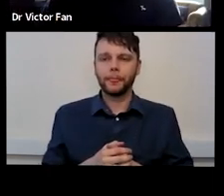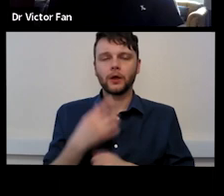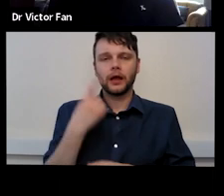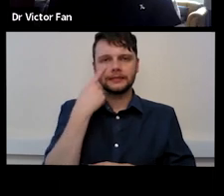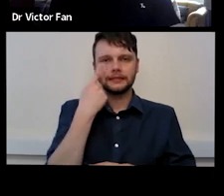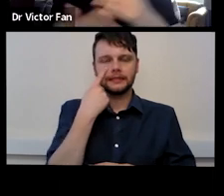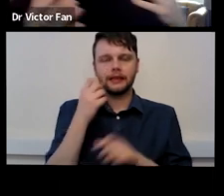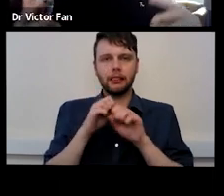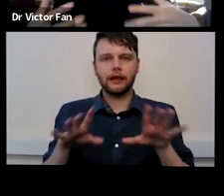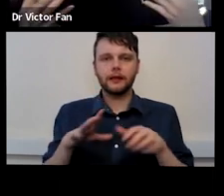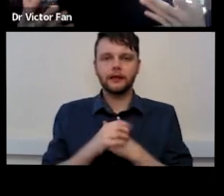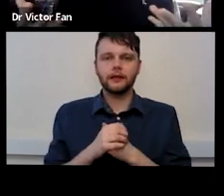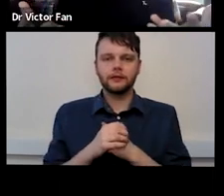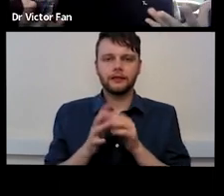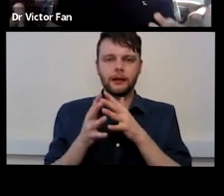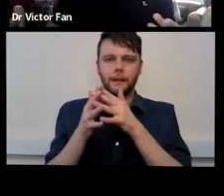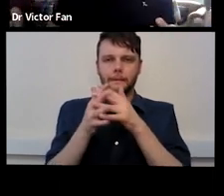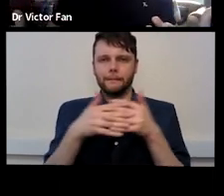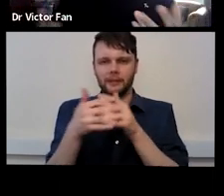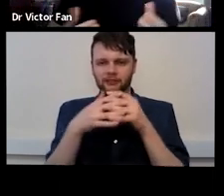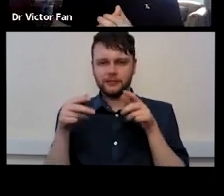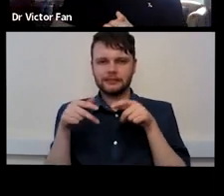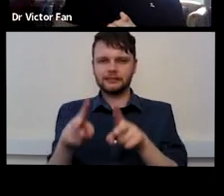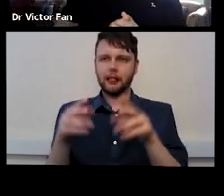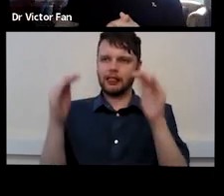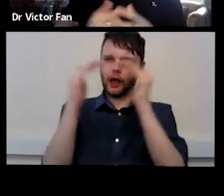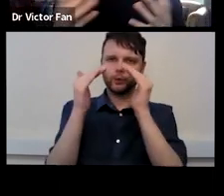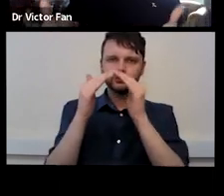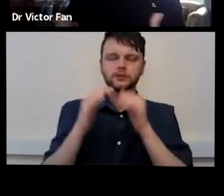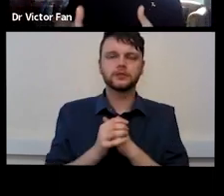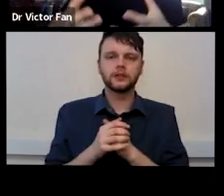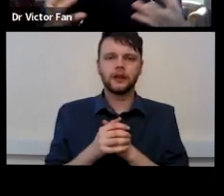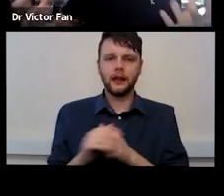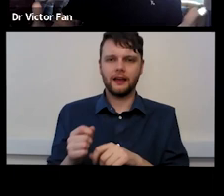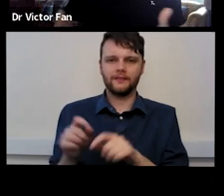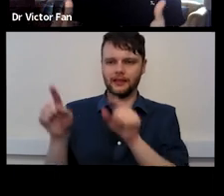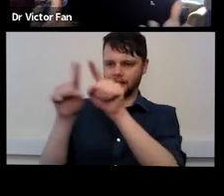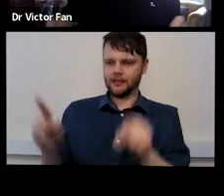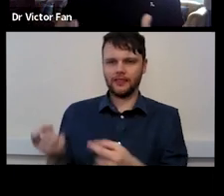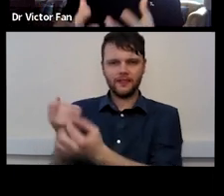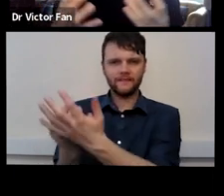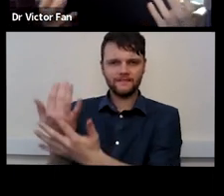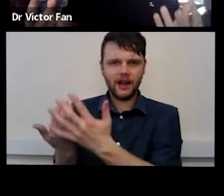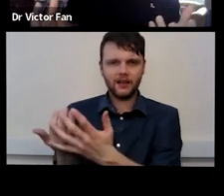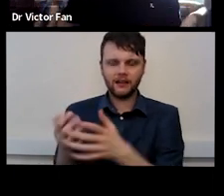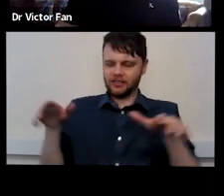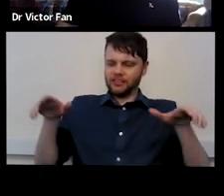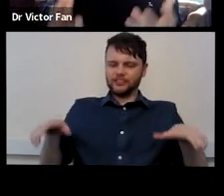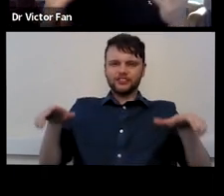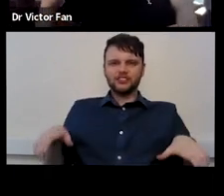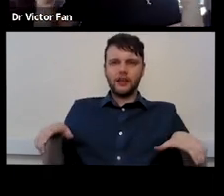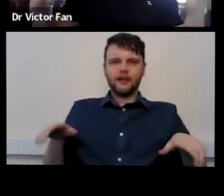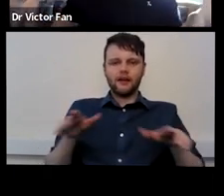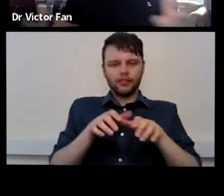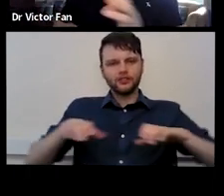see an Americanized townhouse with a fireplace, with an armchair and a